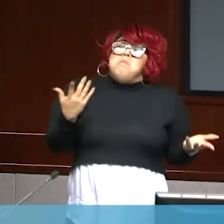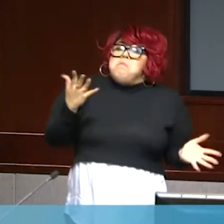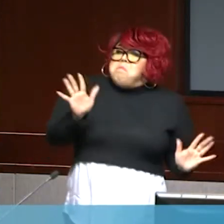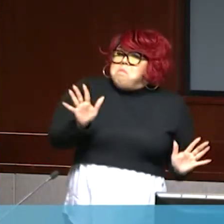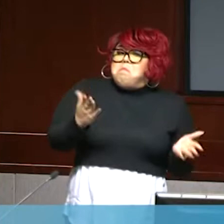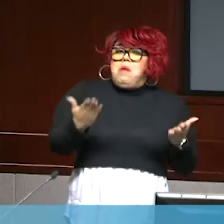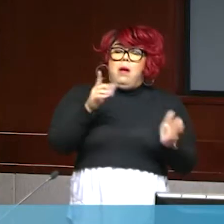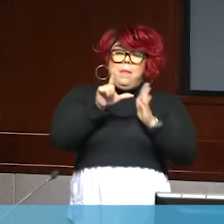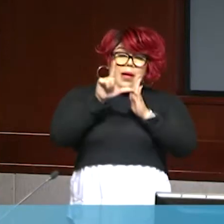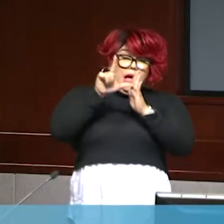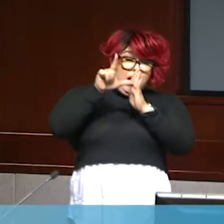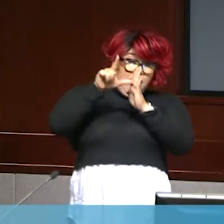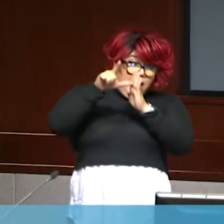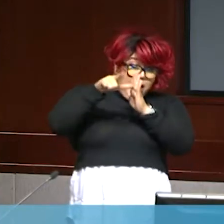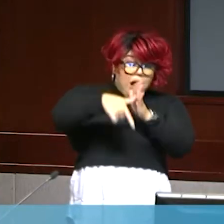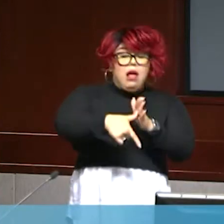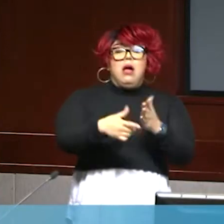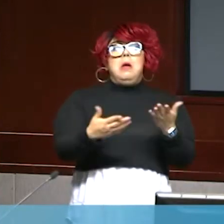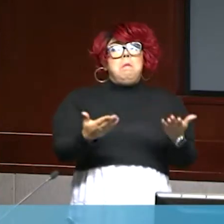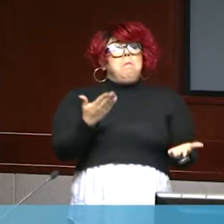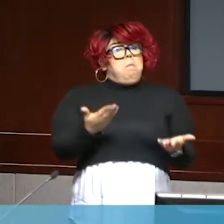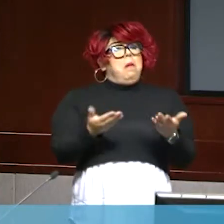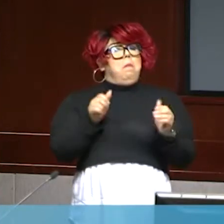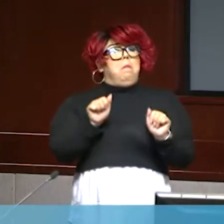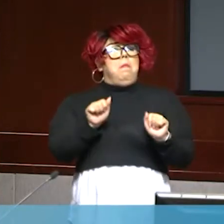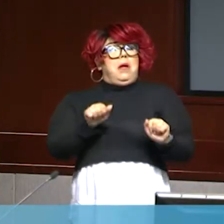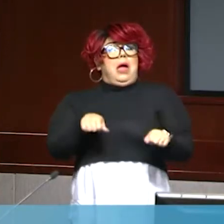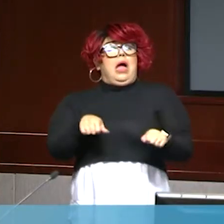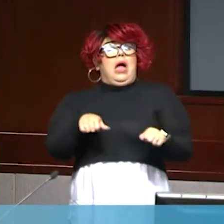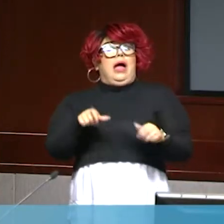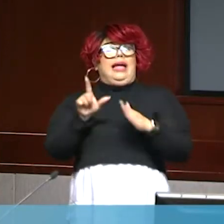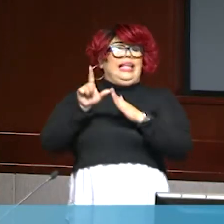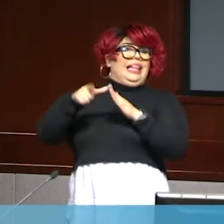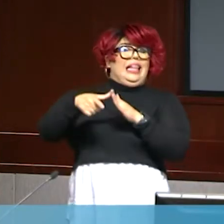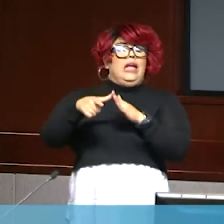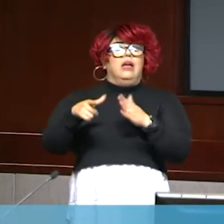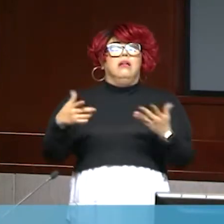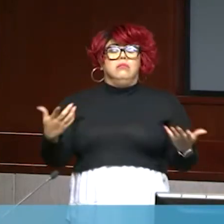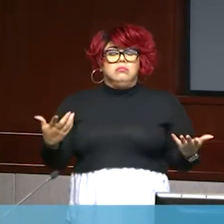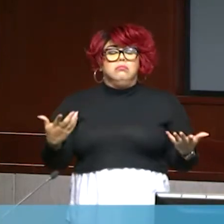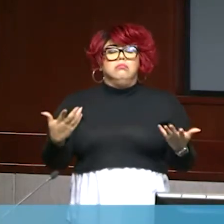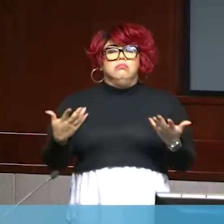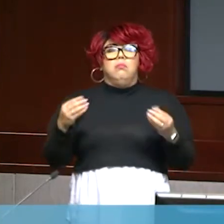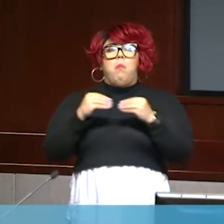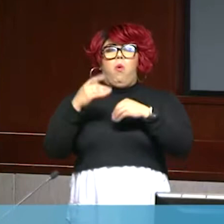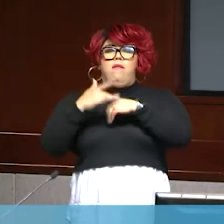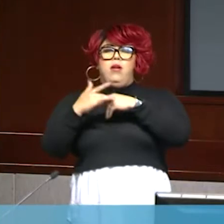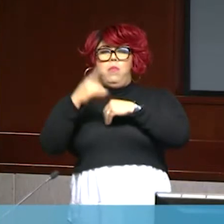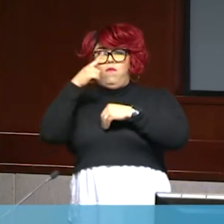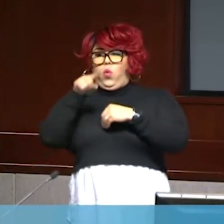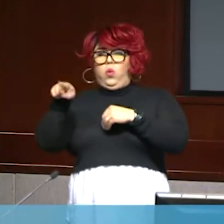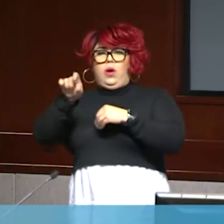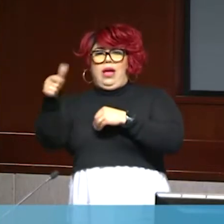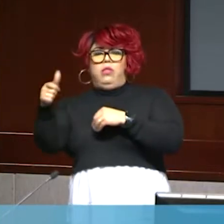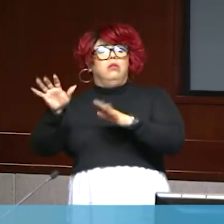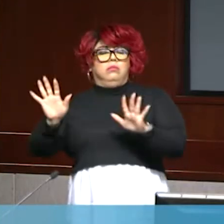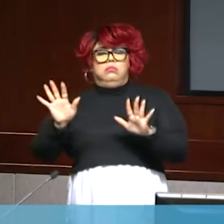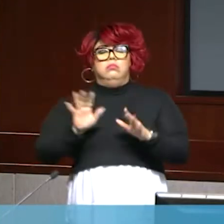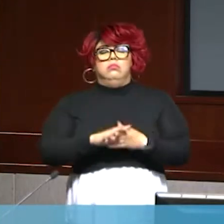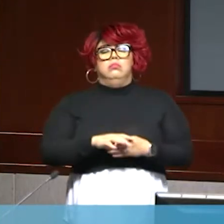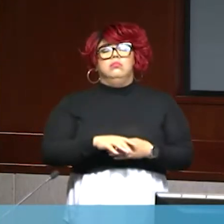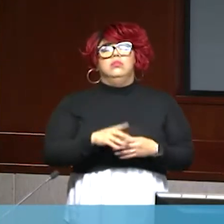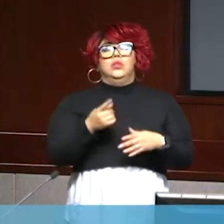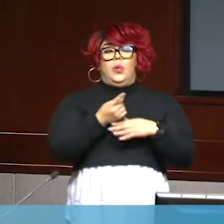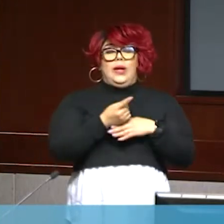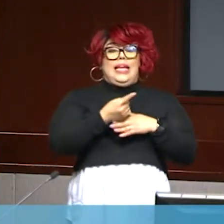down the road where we go into a phase where this assistance may be available to you. So next week,